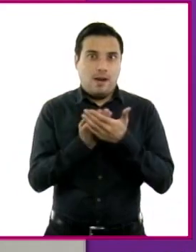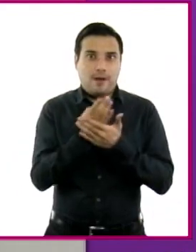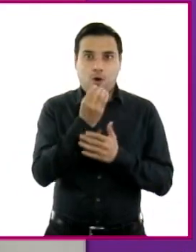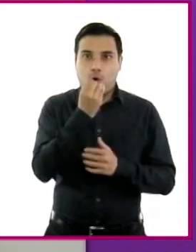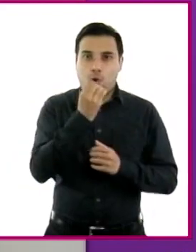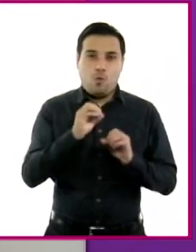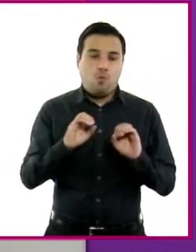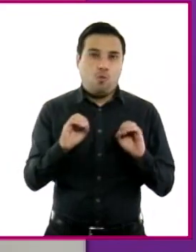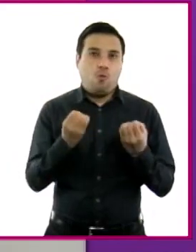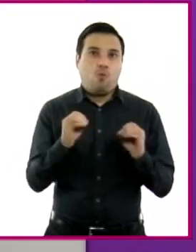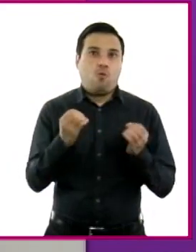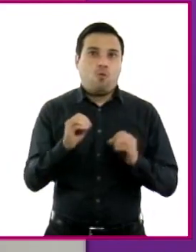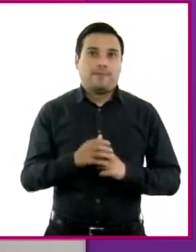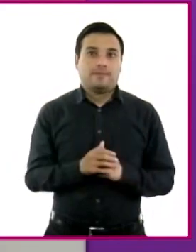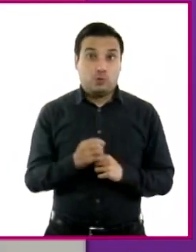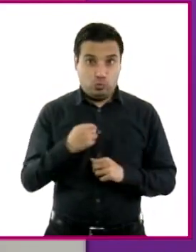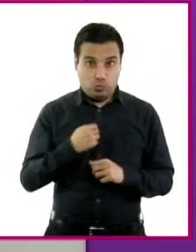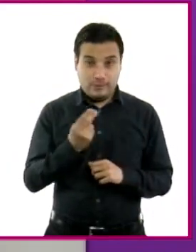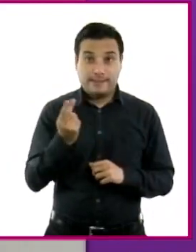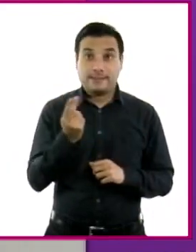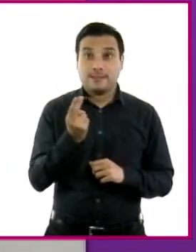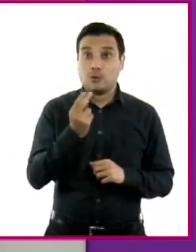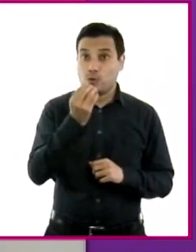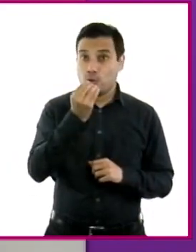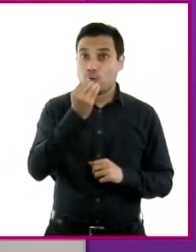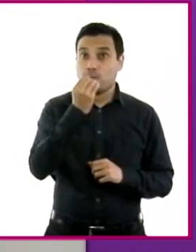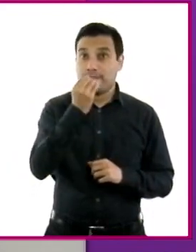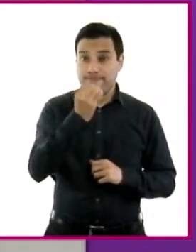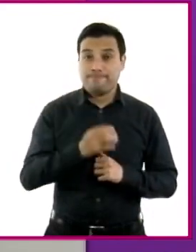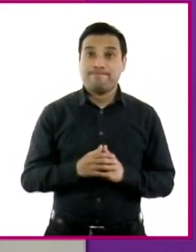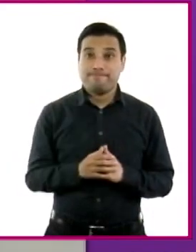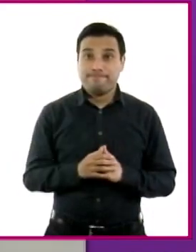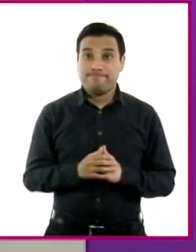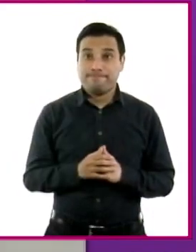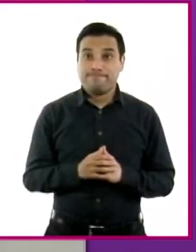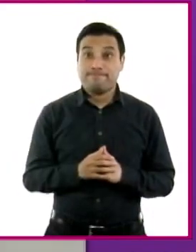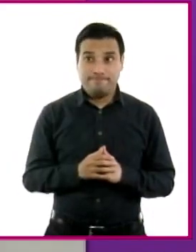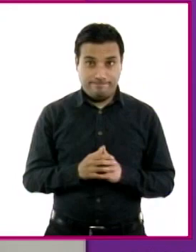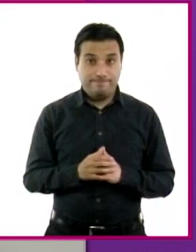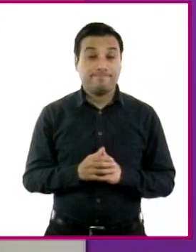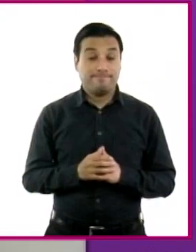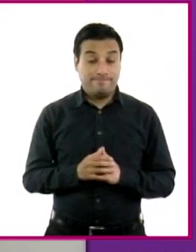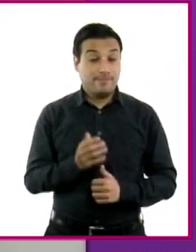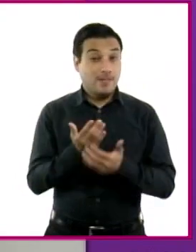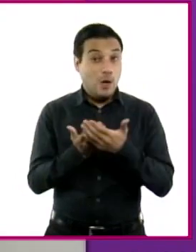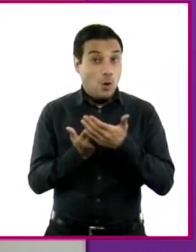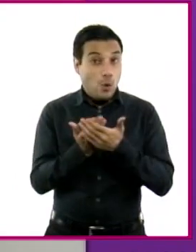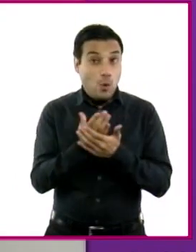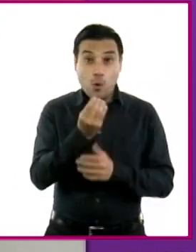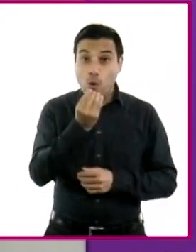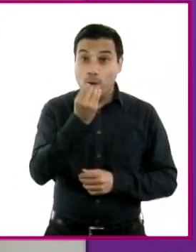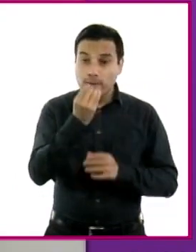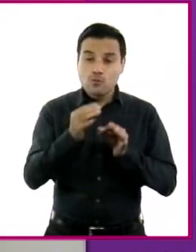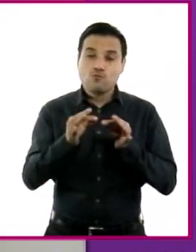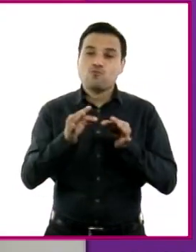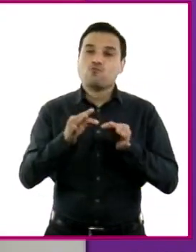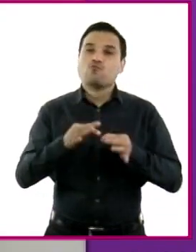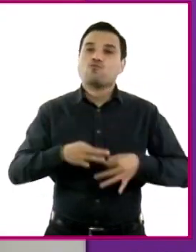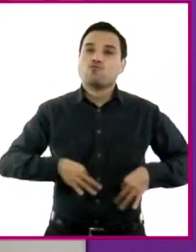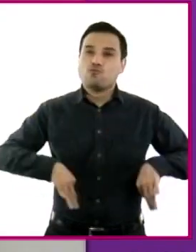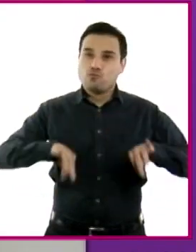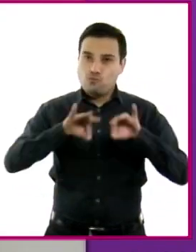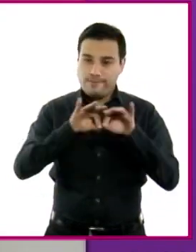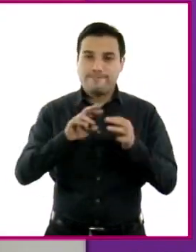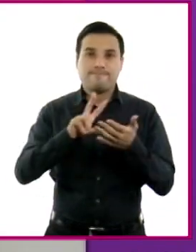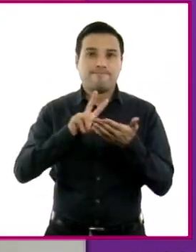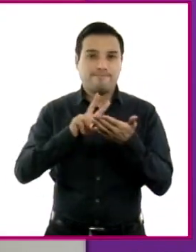morning. I have to eat something. Yes. Breakfast is the most important Yes, meal yes, of the yes. day.